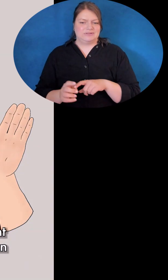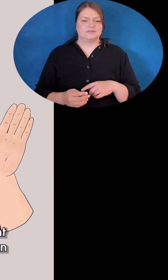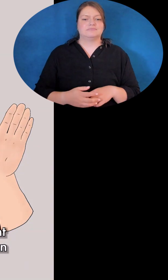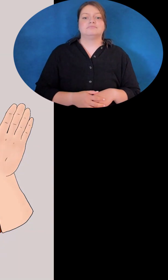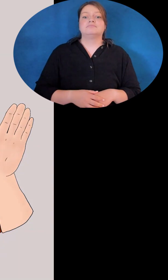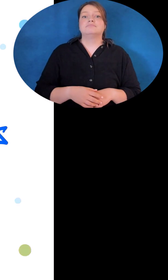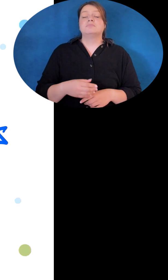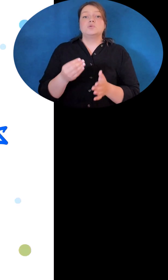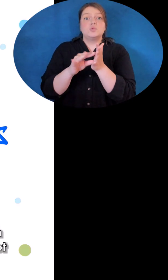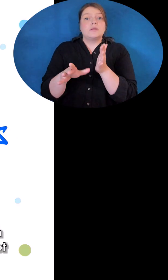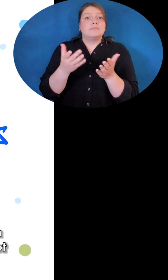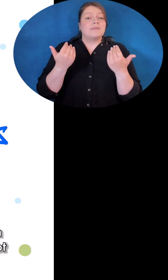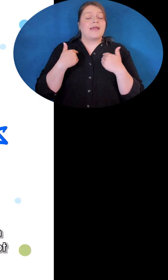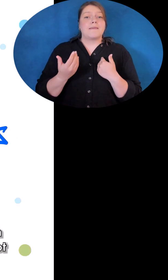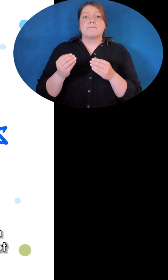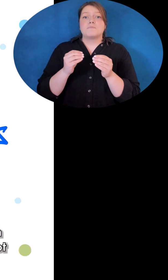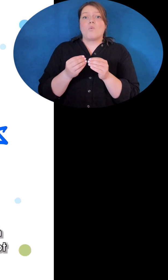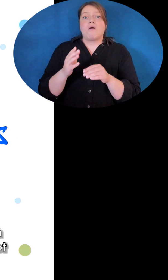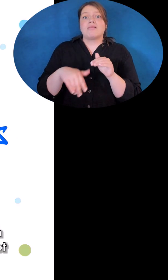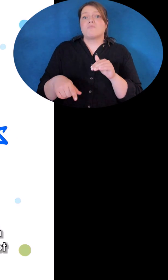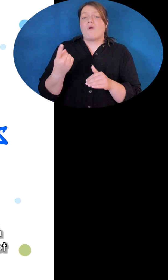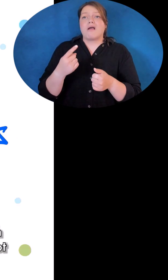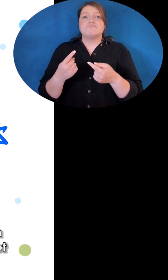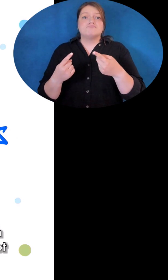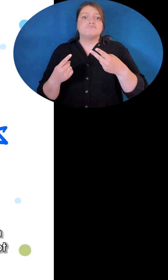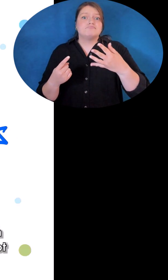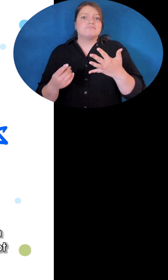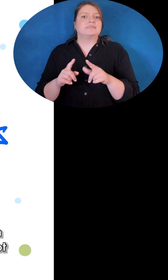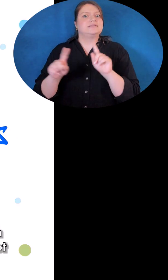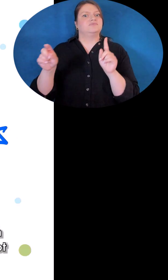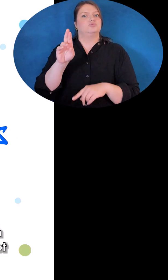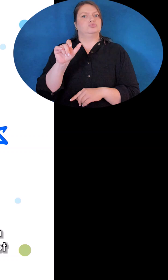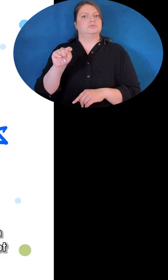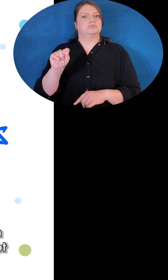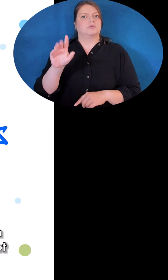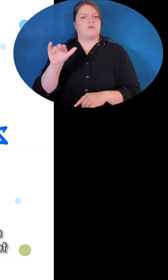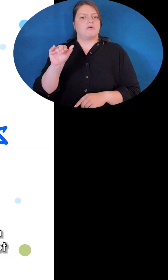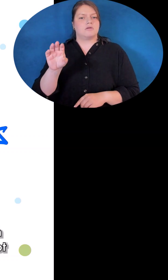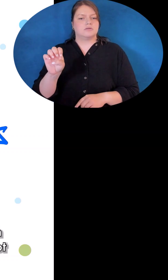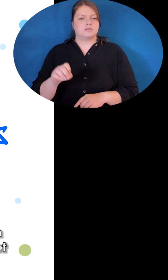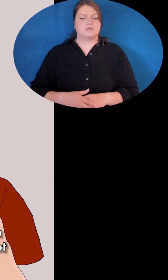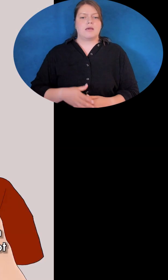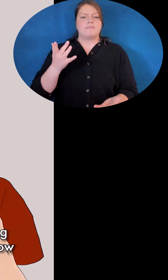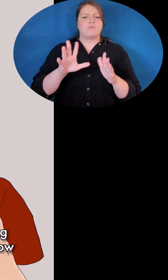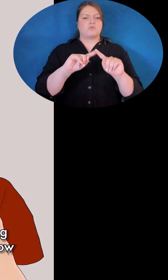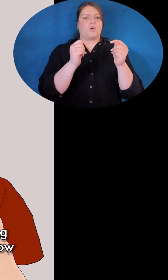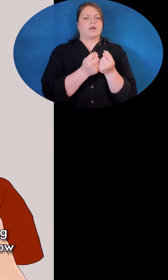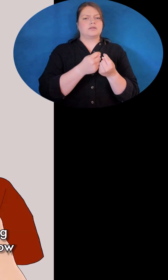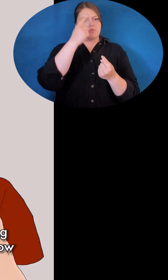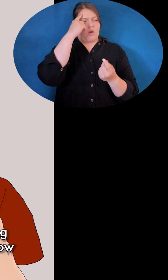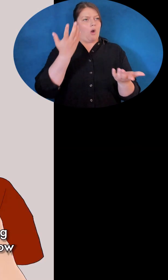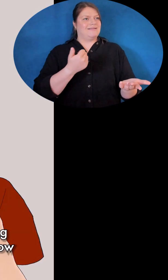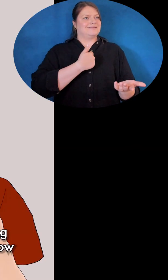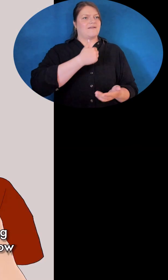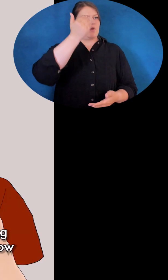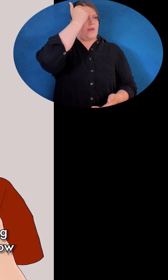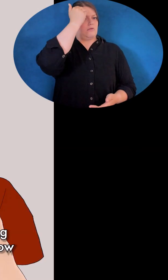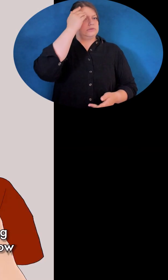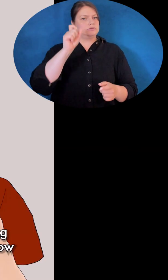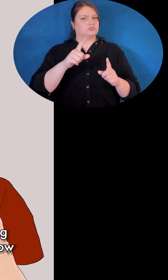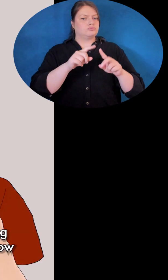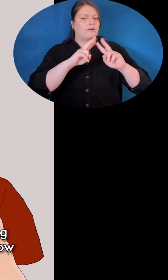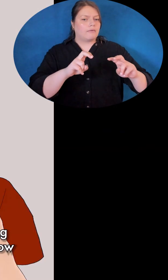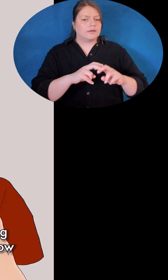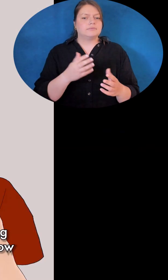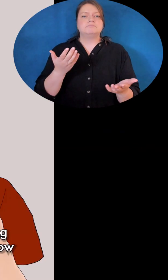root cause. Maybe your team came up with questions to ask that led to a root cause in self-awareness, like Morgan